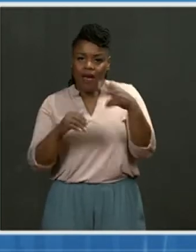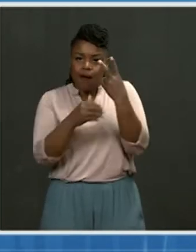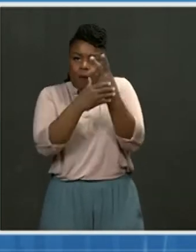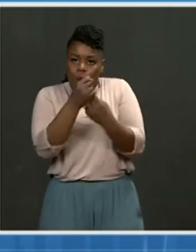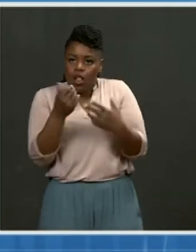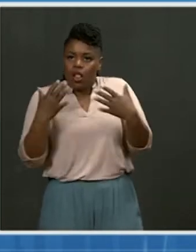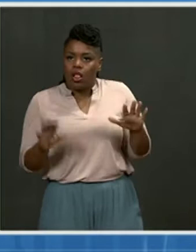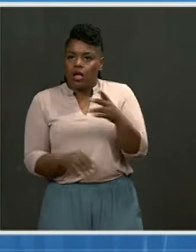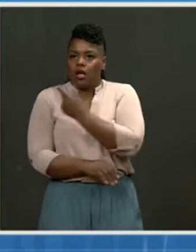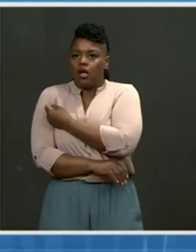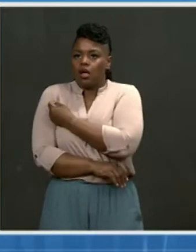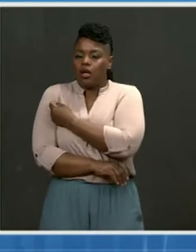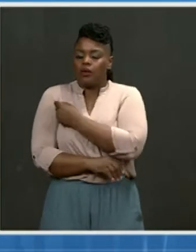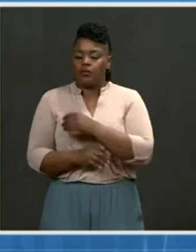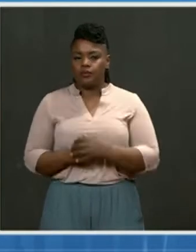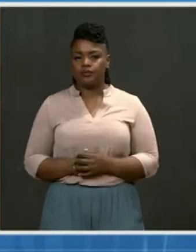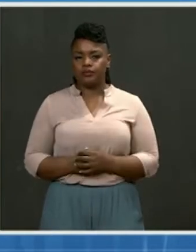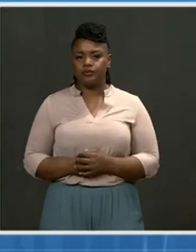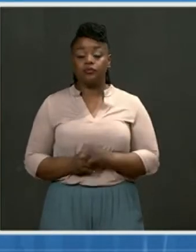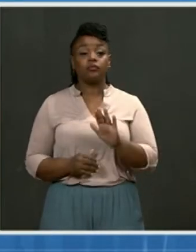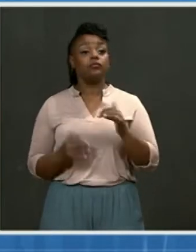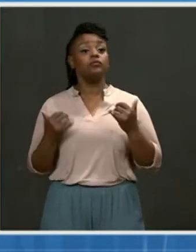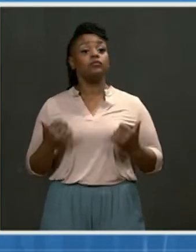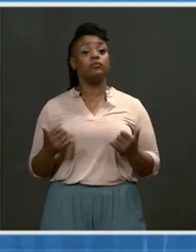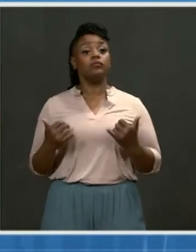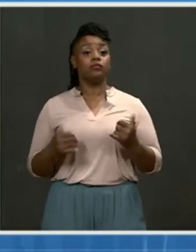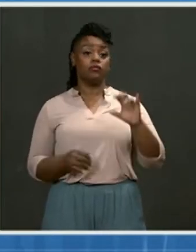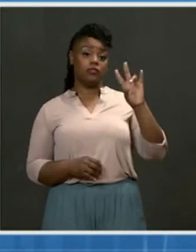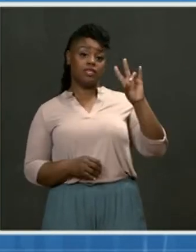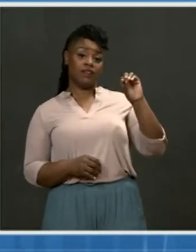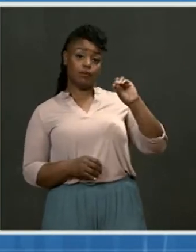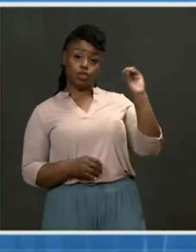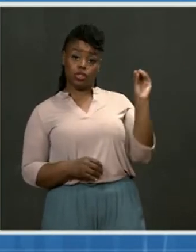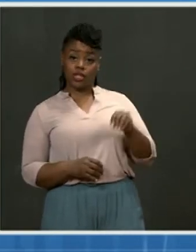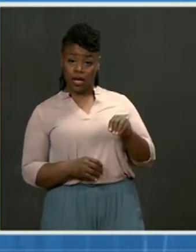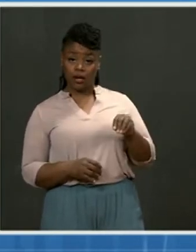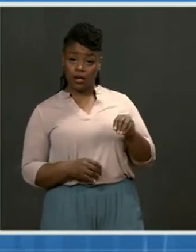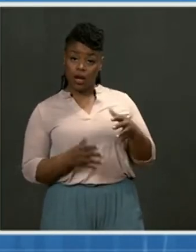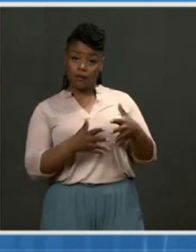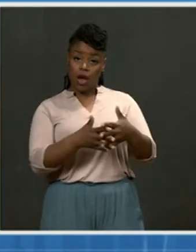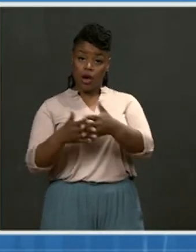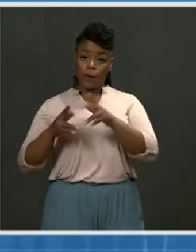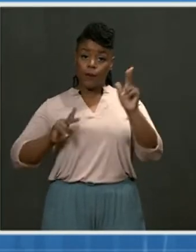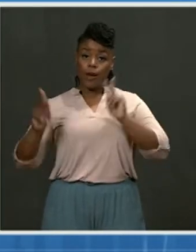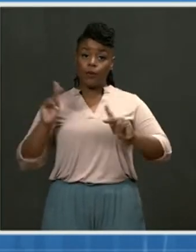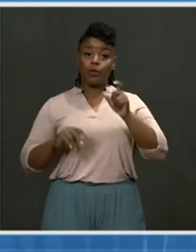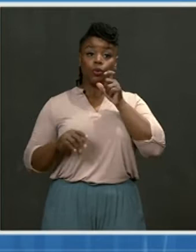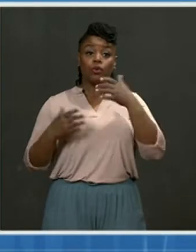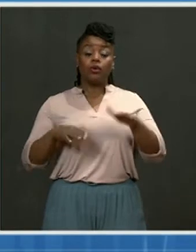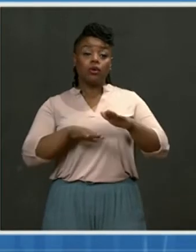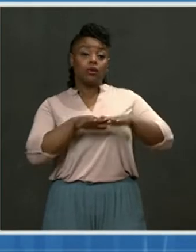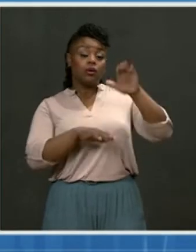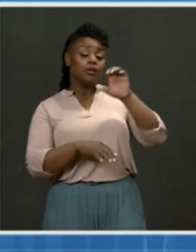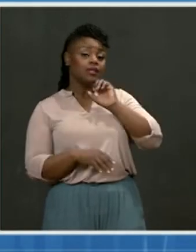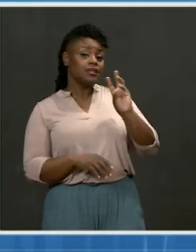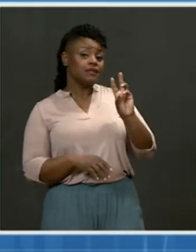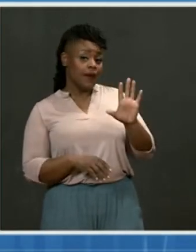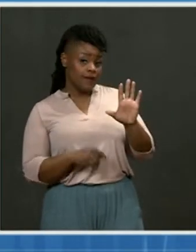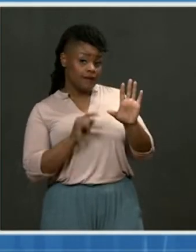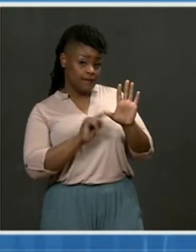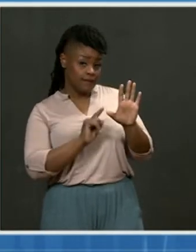milestone. 70% of Americans age 65 and over have now received at least 1